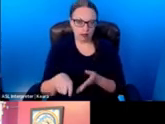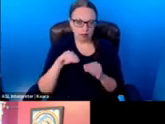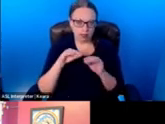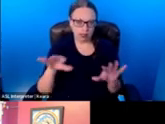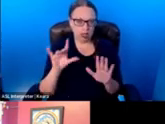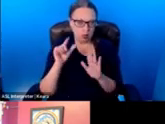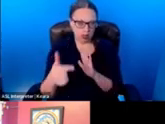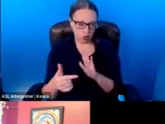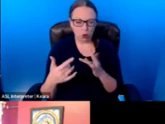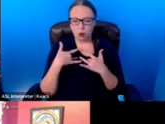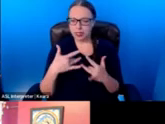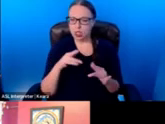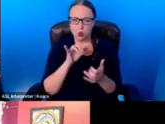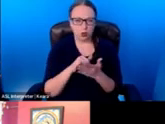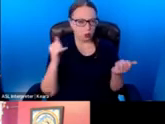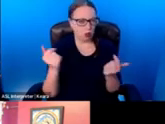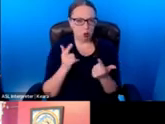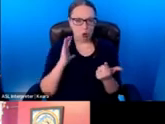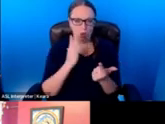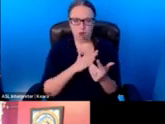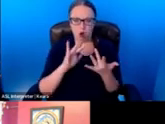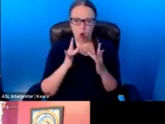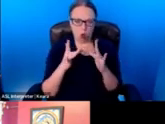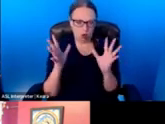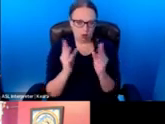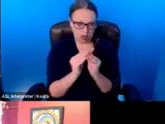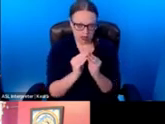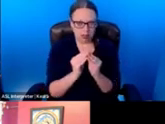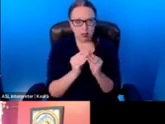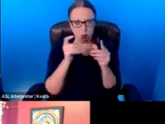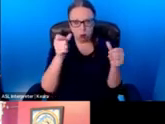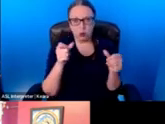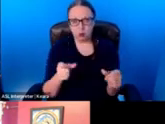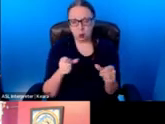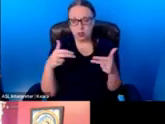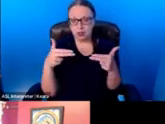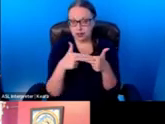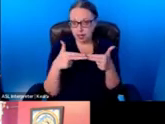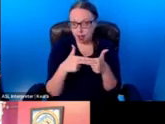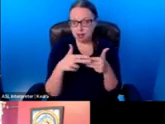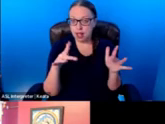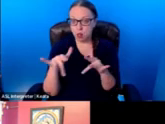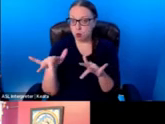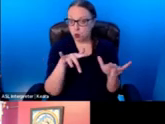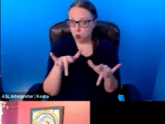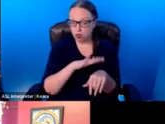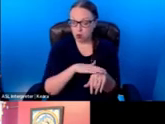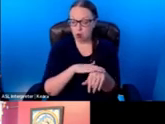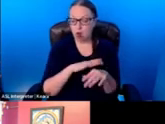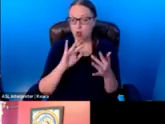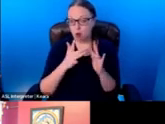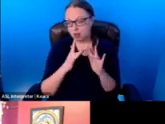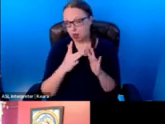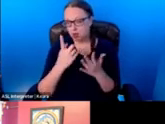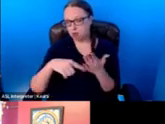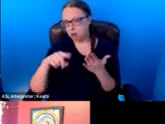this with all of our webinars. So when we post the slides and the recording on our website in a couple of weeks, we'll